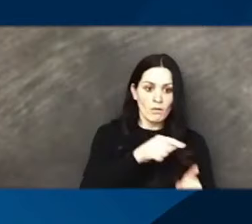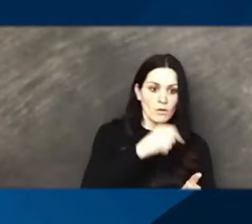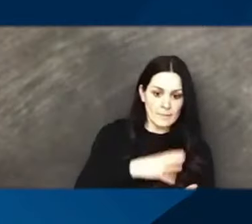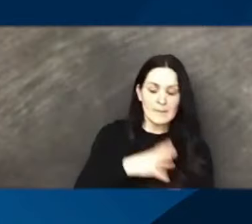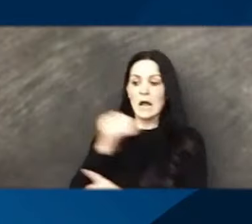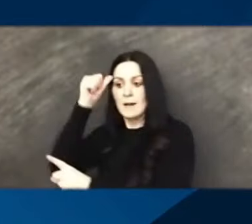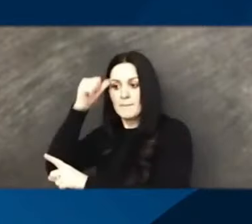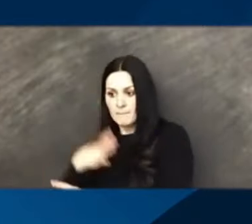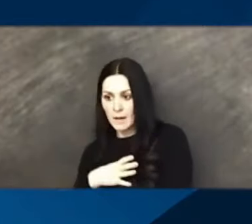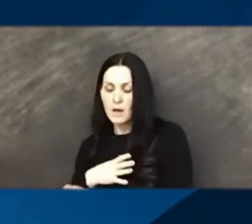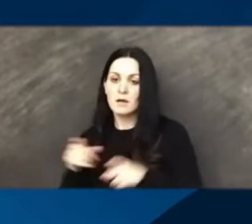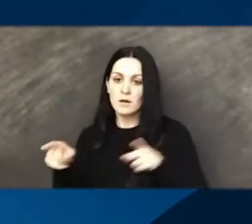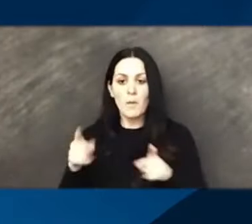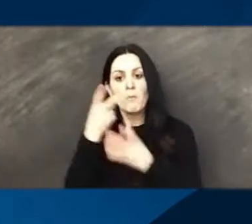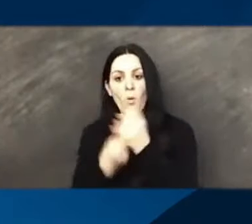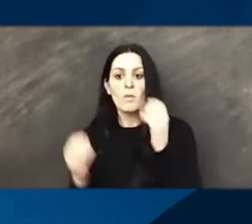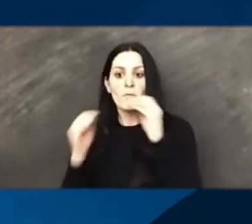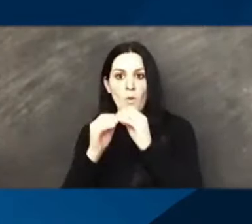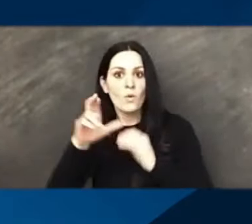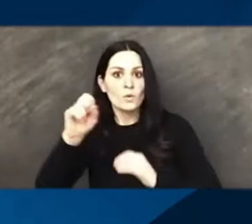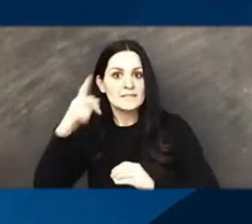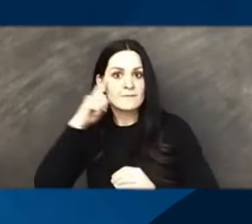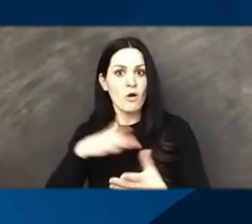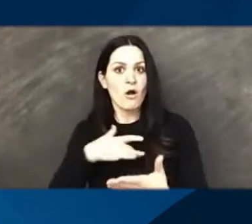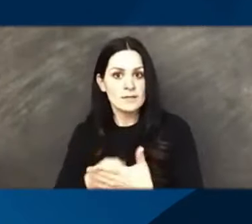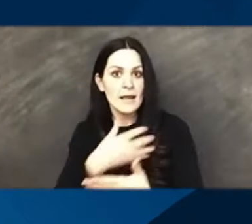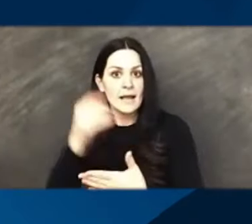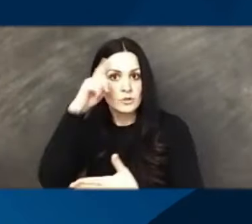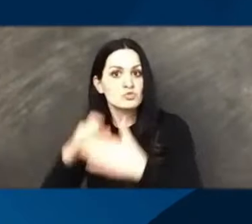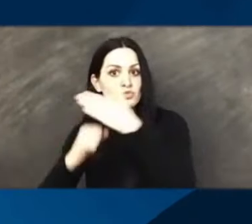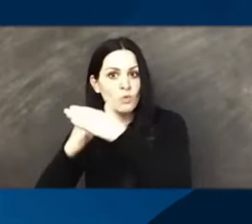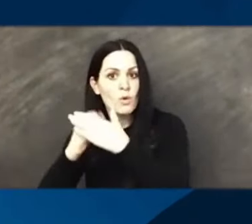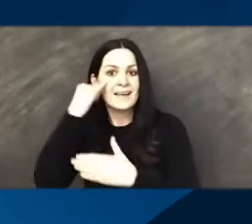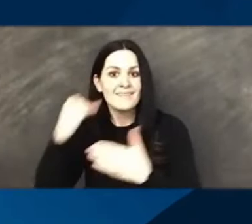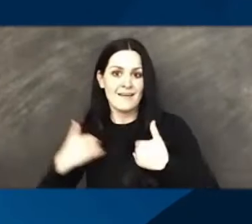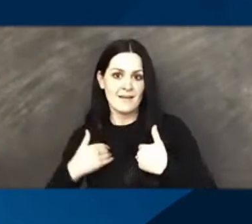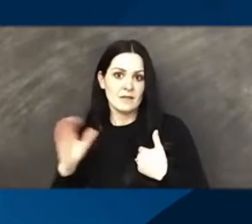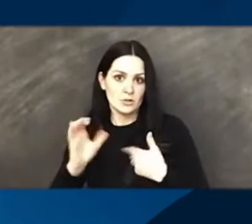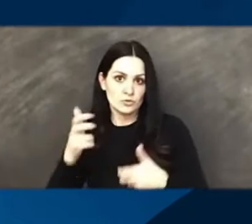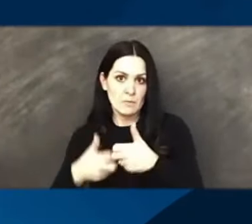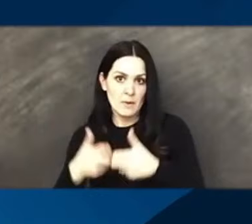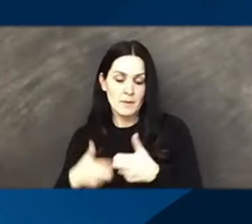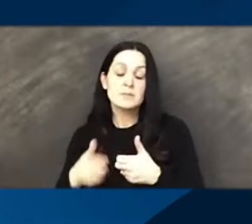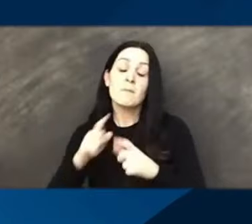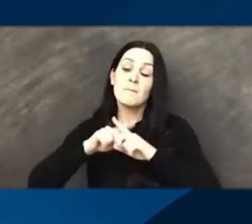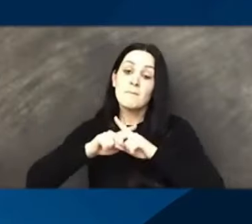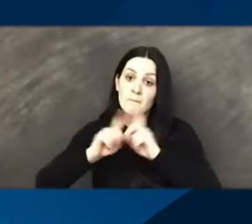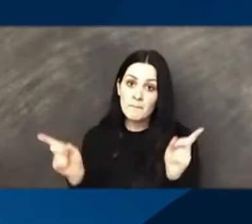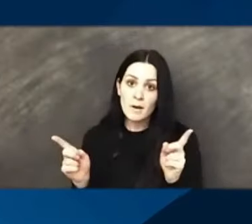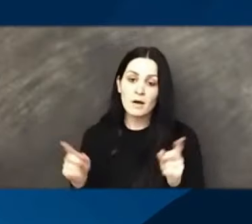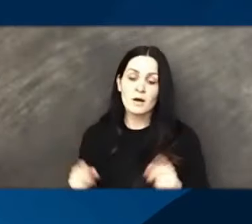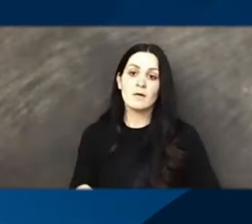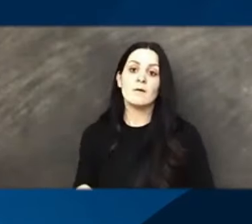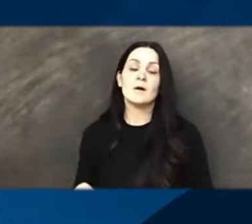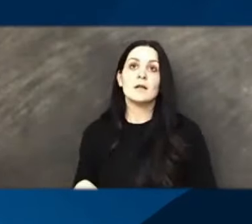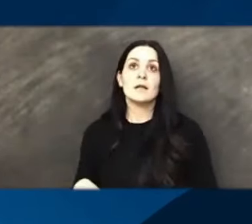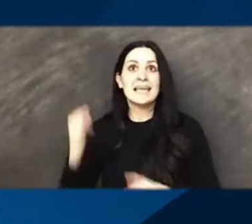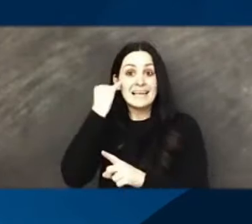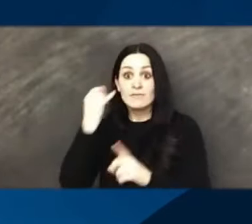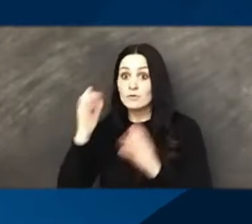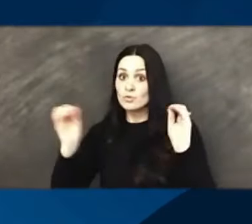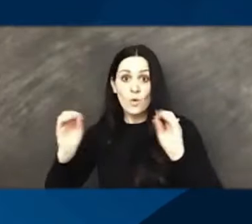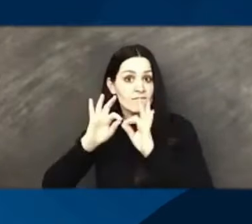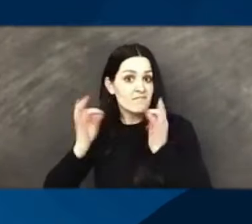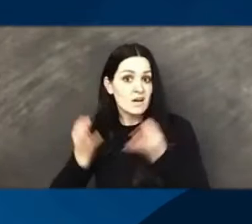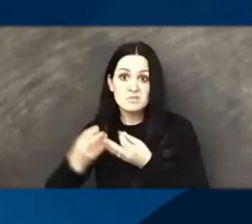of heart attacks and strokes. But in people in whom that isn't a factor, then it kind